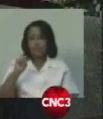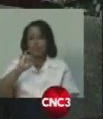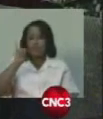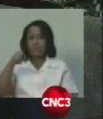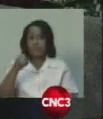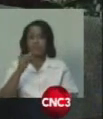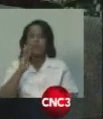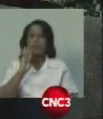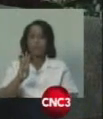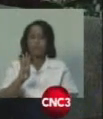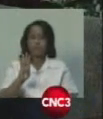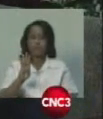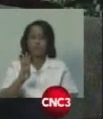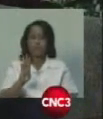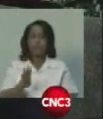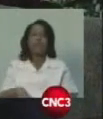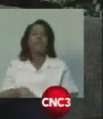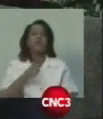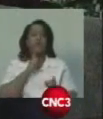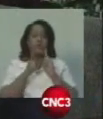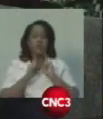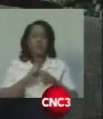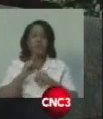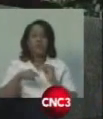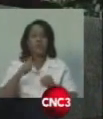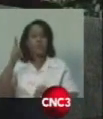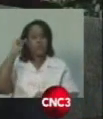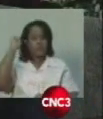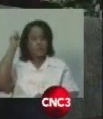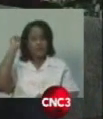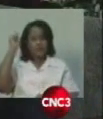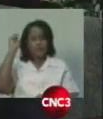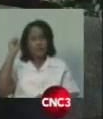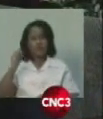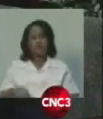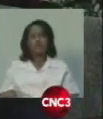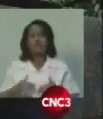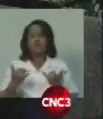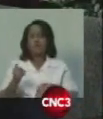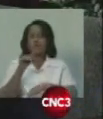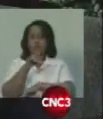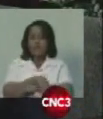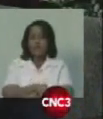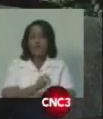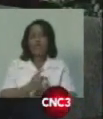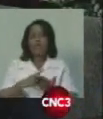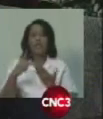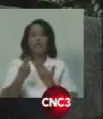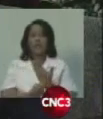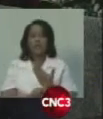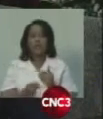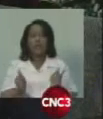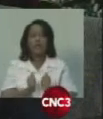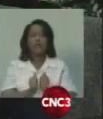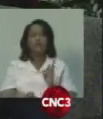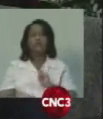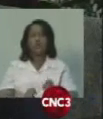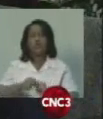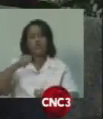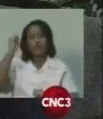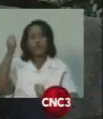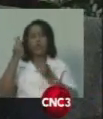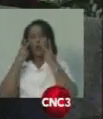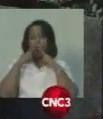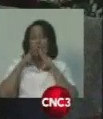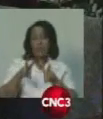both Tobago and finance is extensive. The objective of tonight's program is to allow the citizenry of Trinidad and Tobago to have a